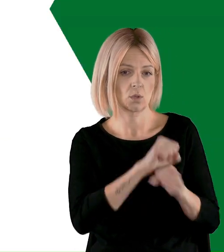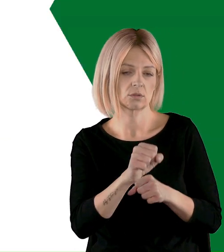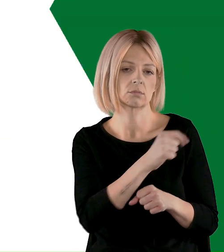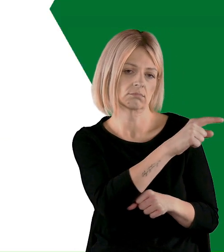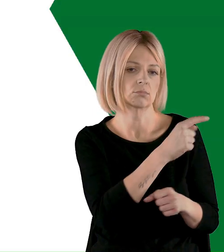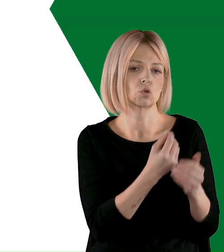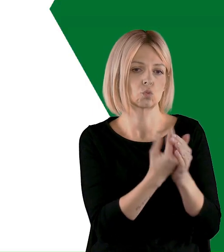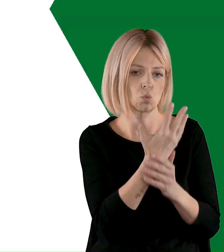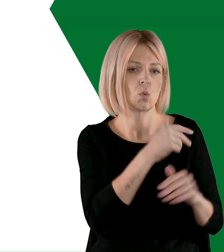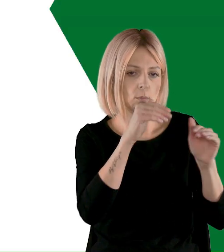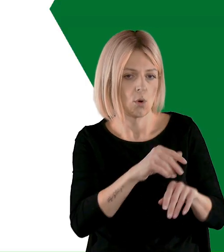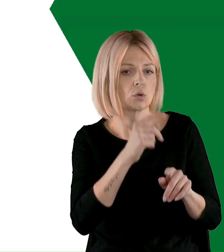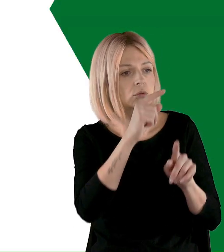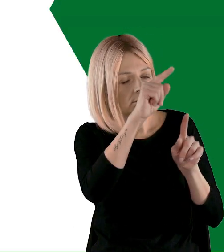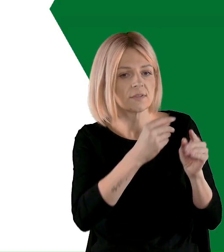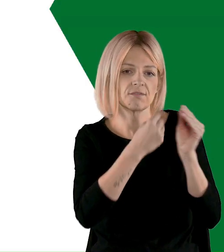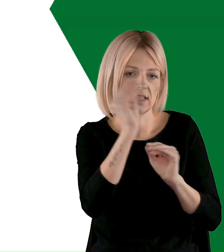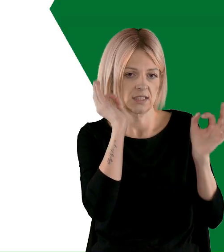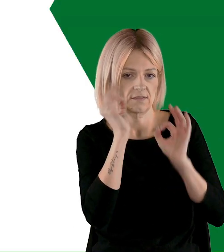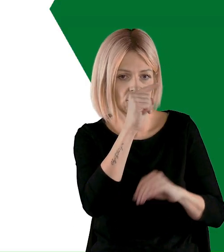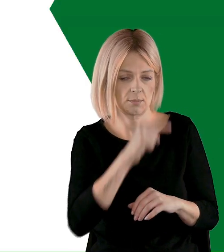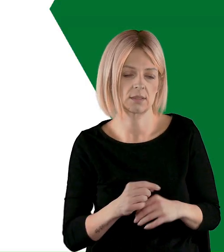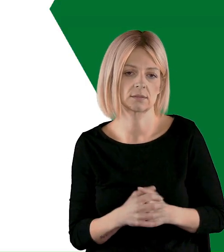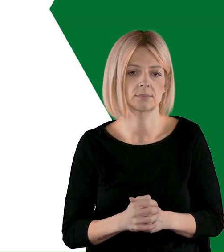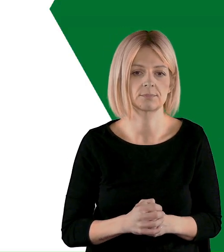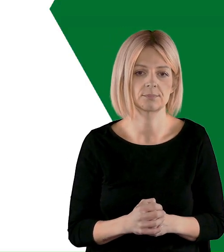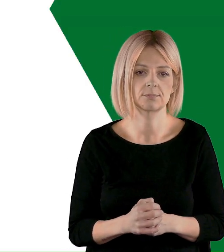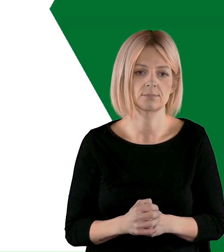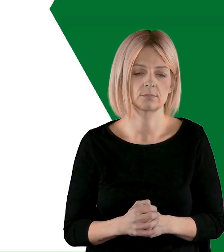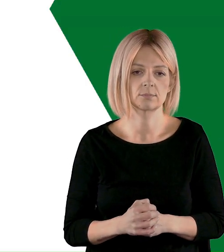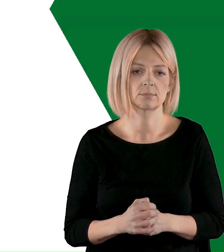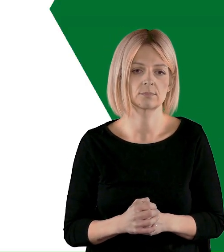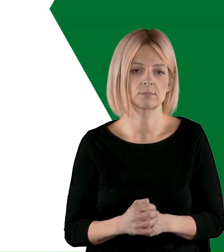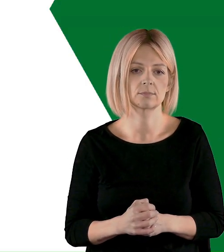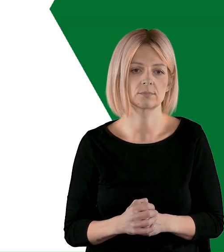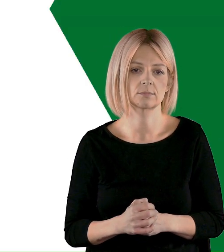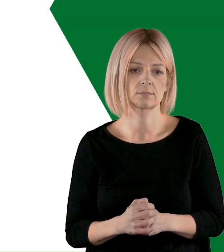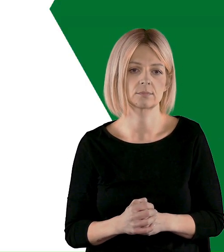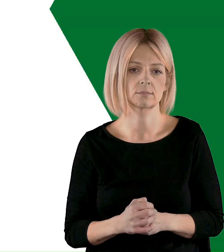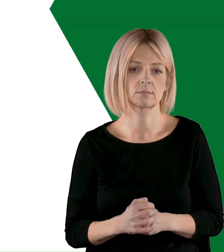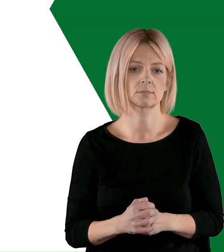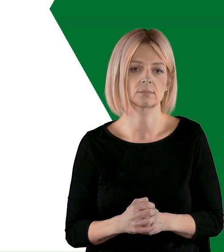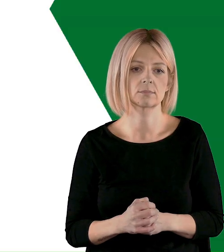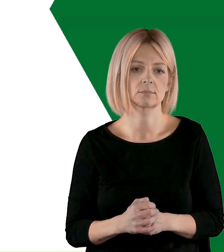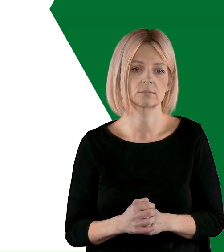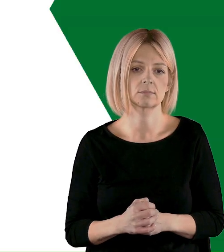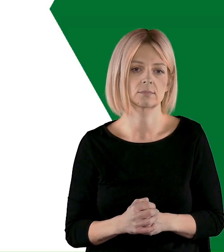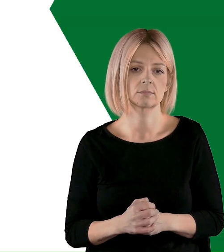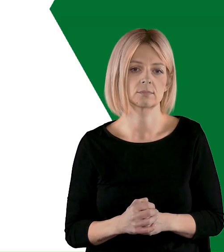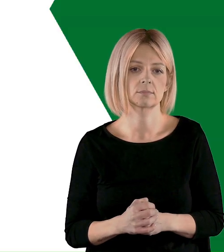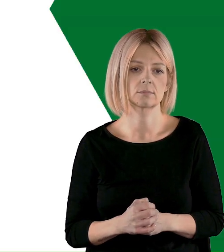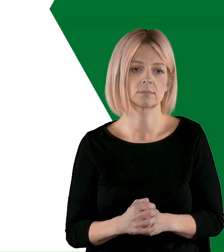And here we'll have a very short summary of topic 1 of this webinar series.